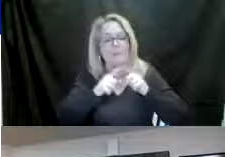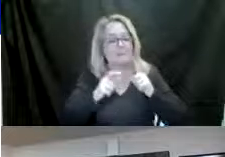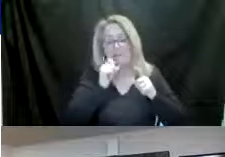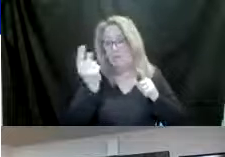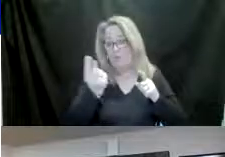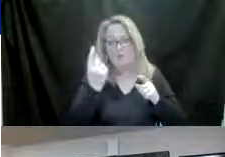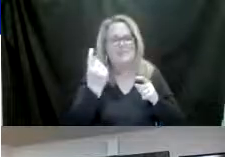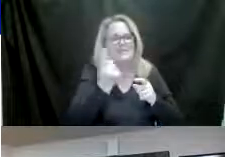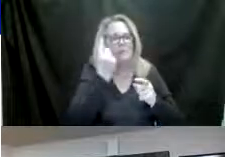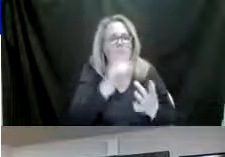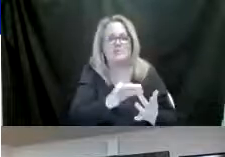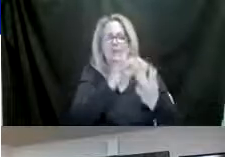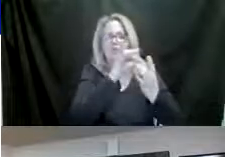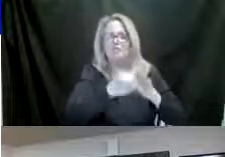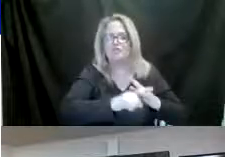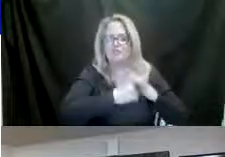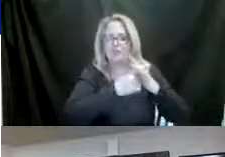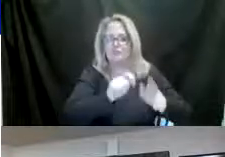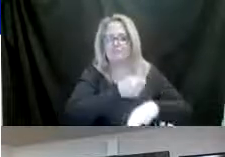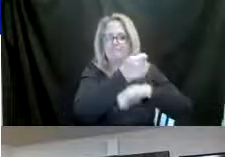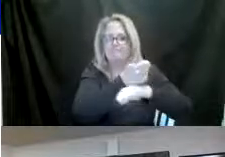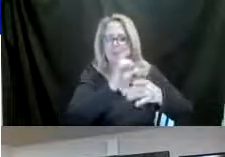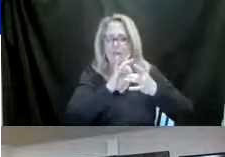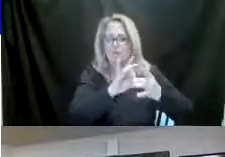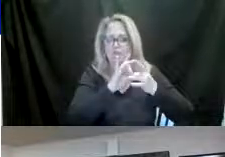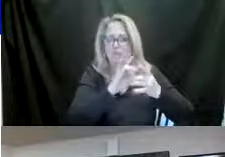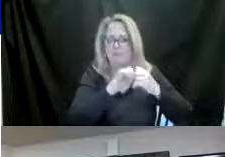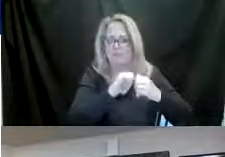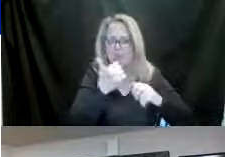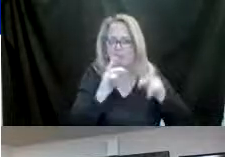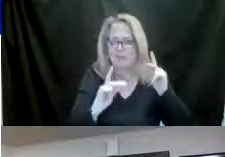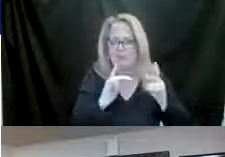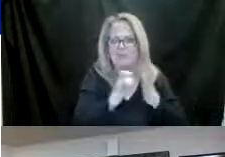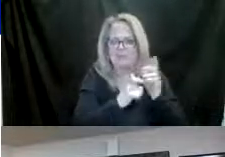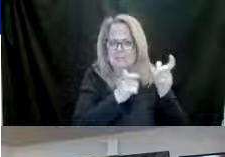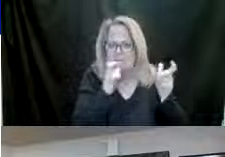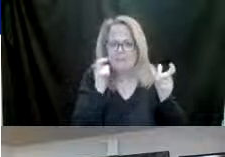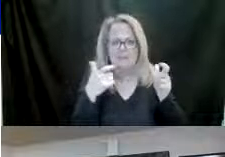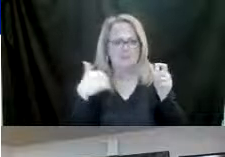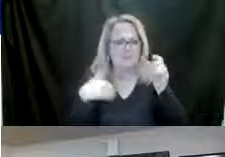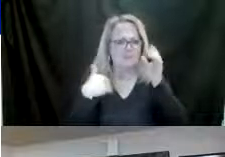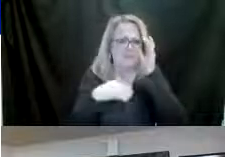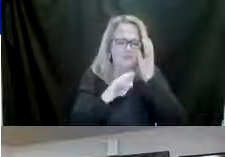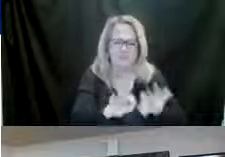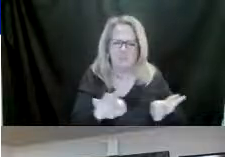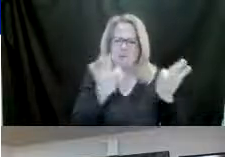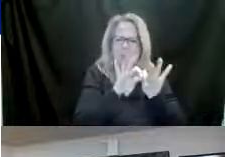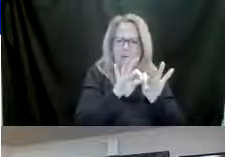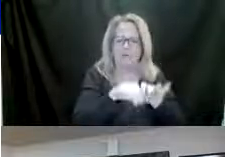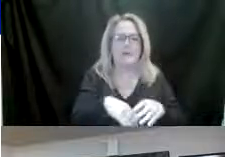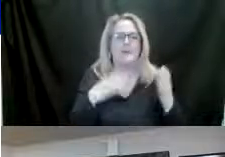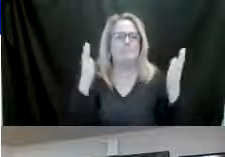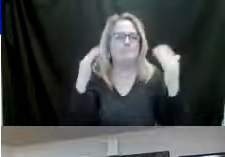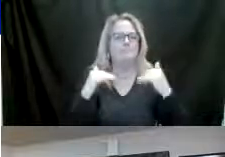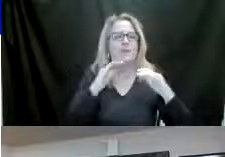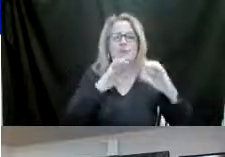significant person in starting to form relationships with others is huge. Communicating meaningfully, again,